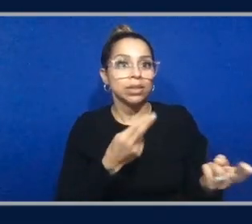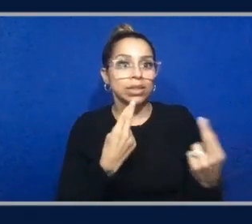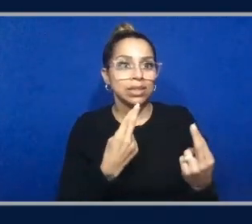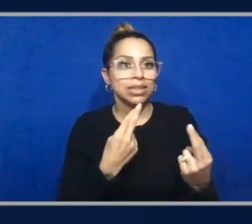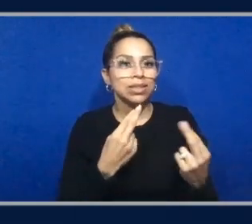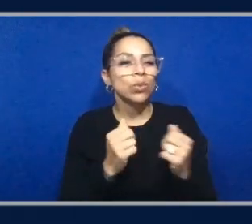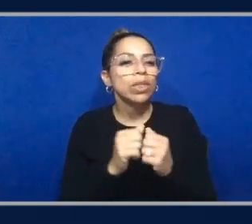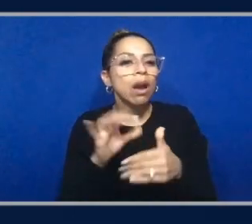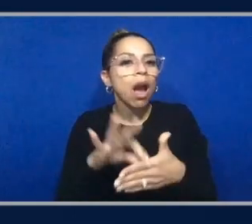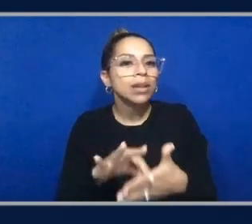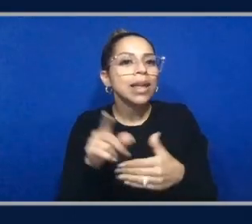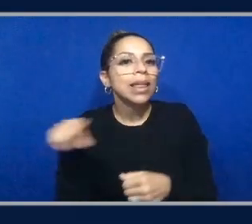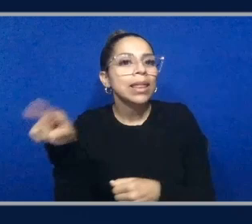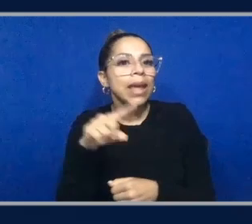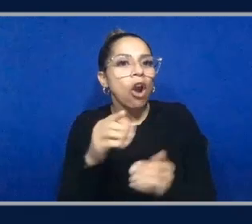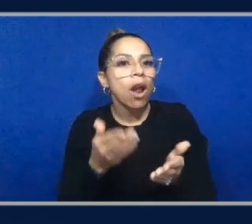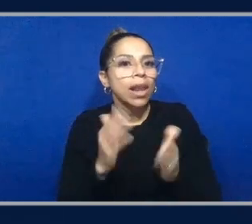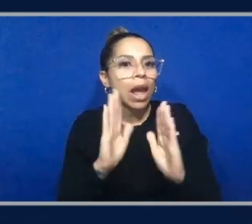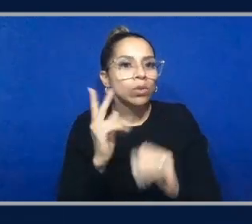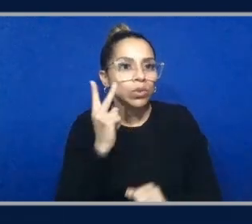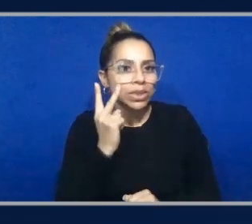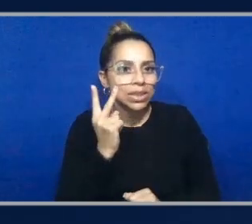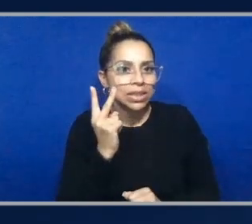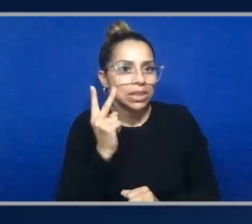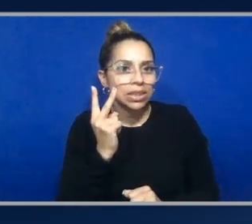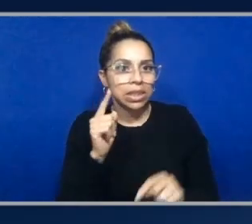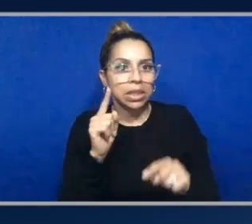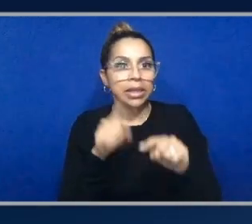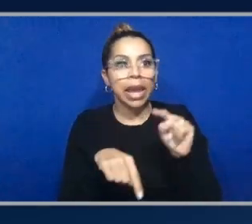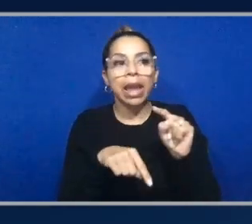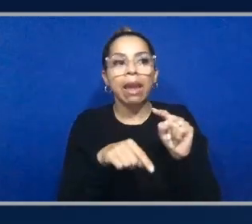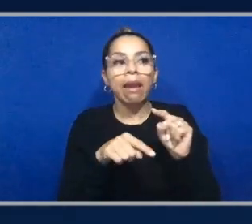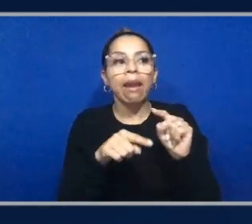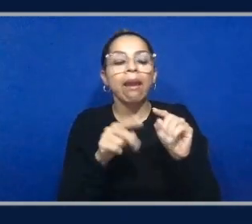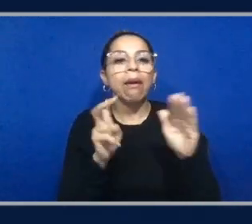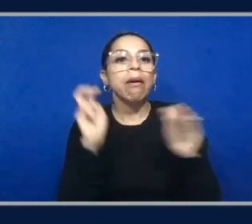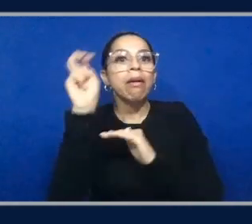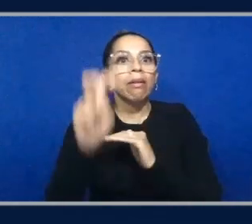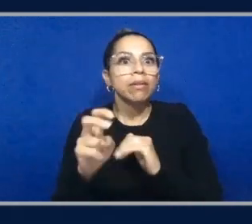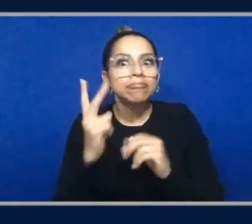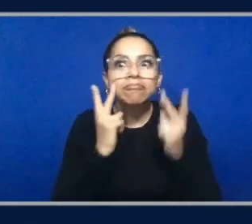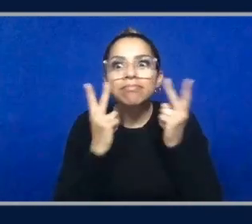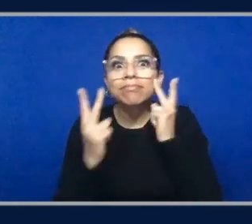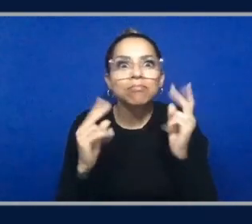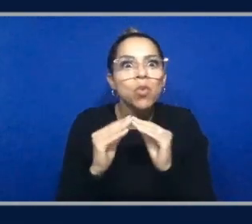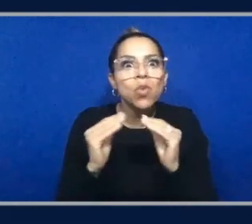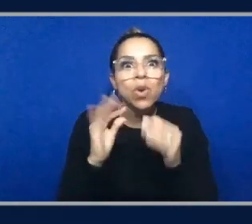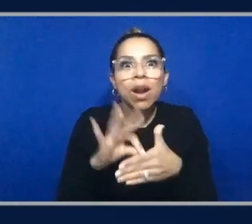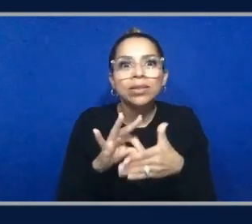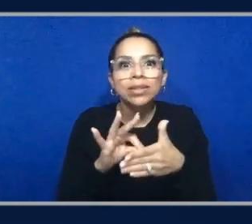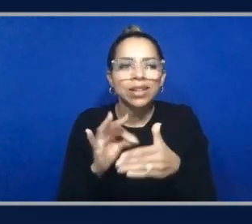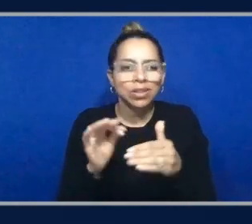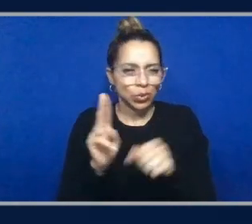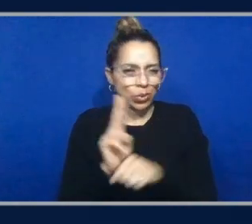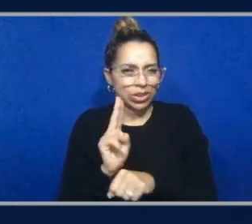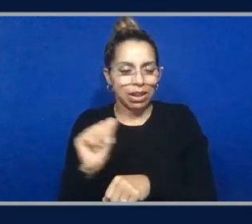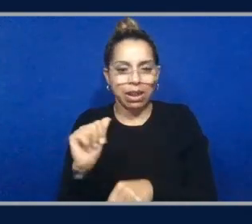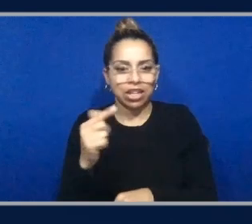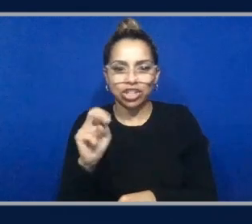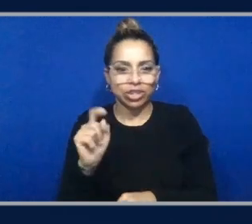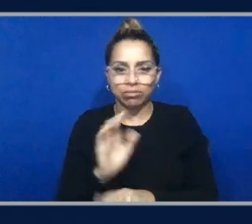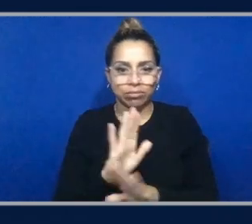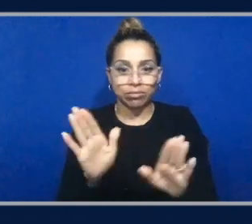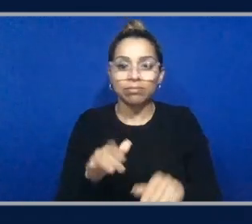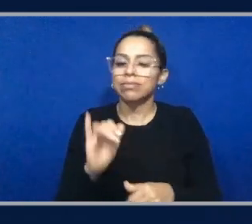see. That's some of the security features. From authorization perspective, Amazon Q Business also